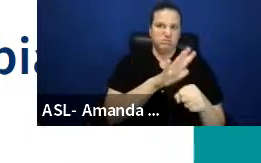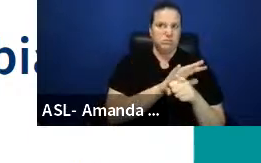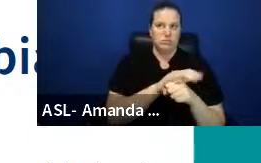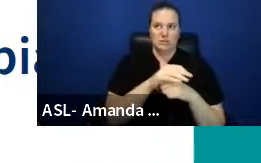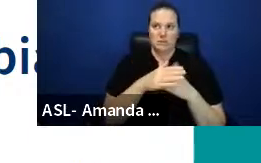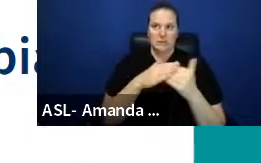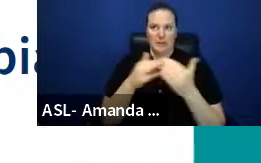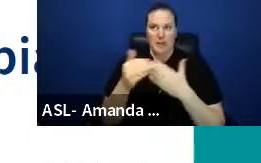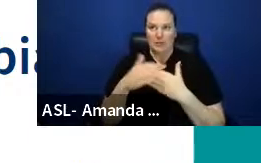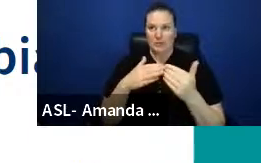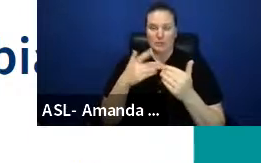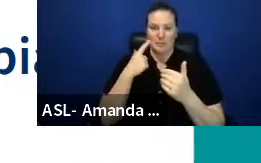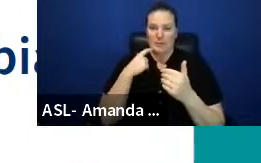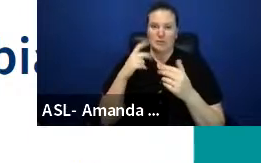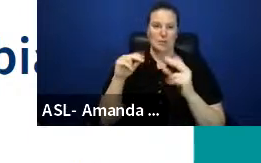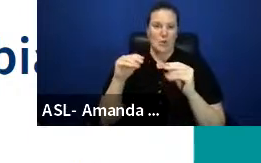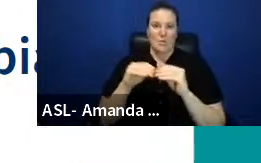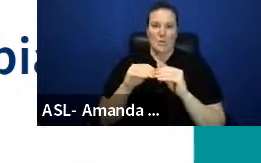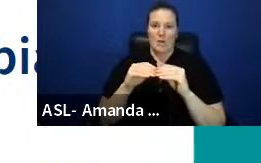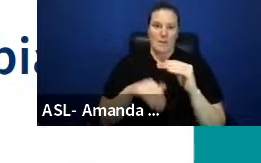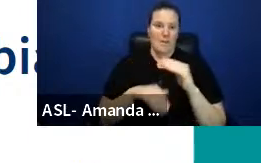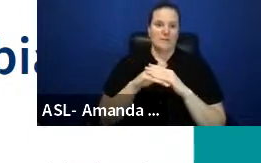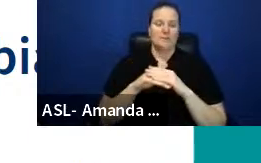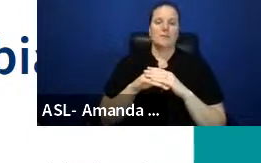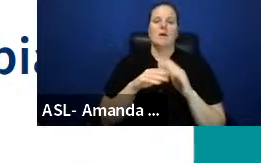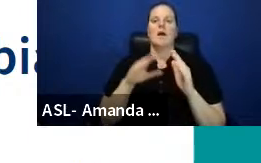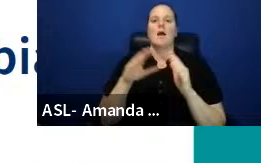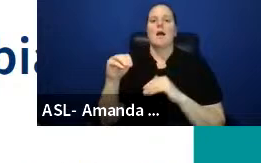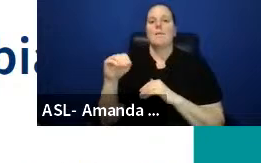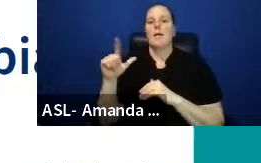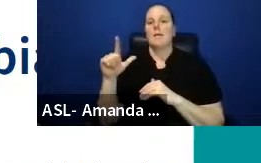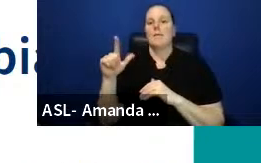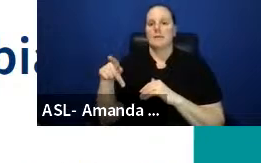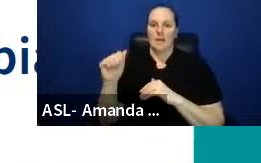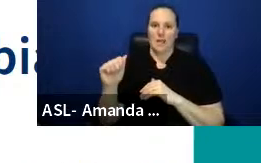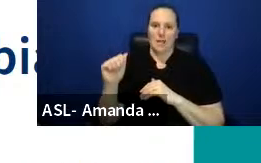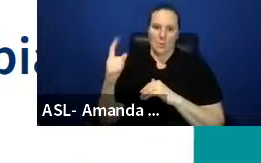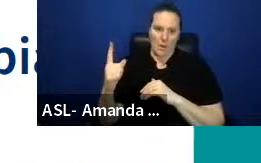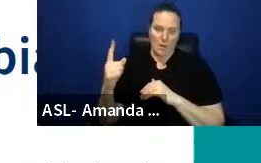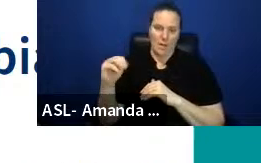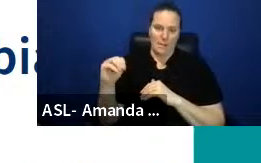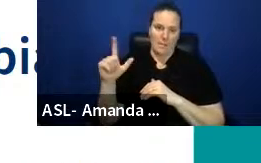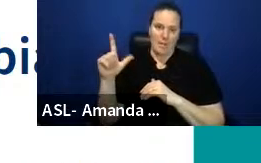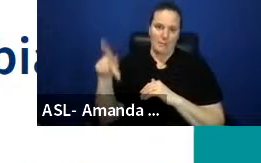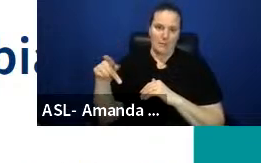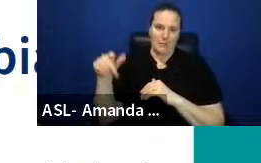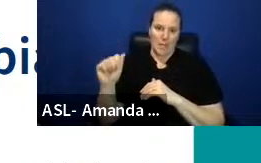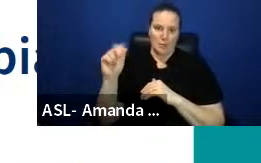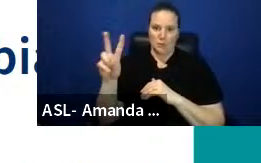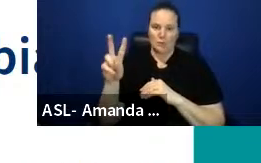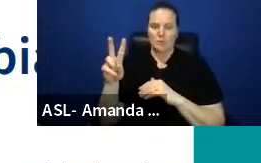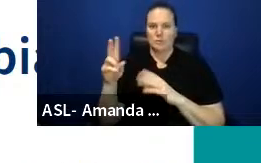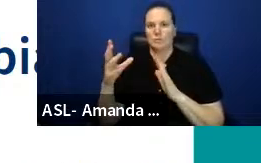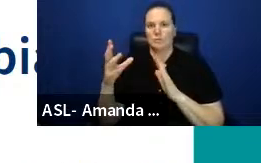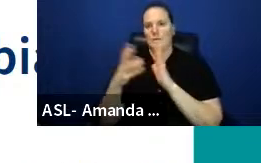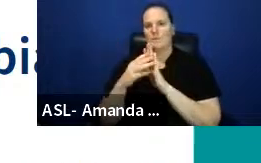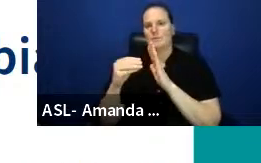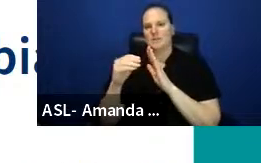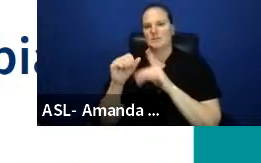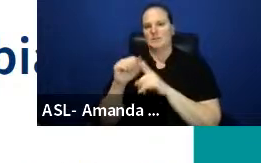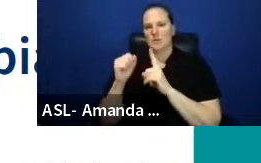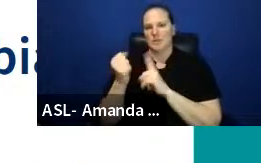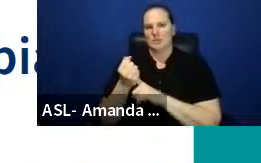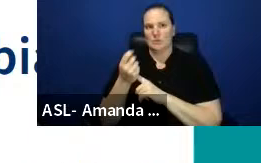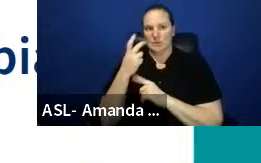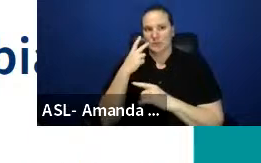really matter because there's no more capacity. Whereas the MLPA 1 and MLPA 2 kind of replicates the situation we're